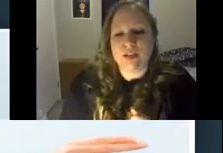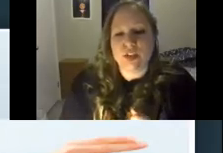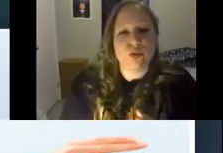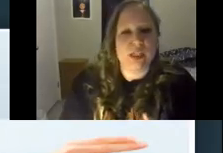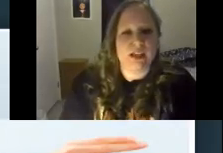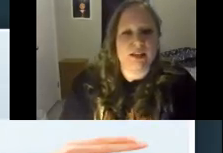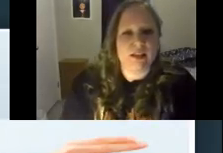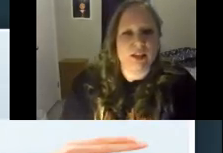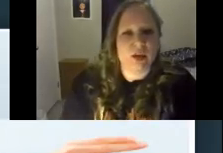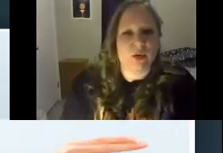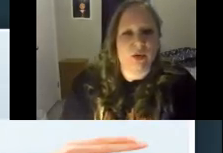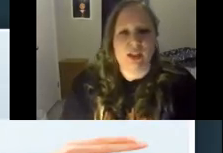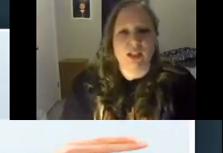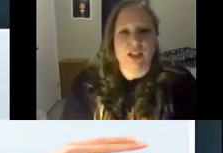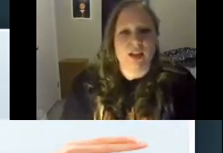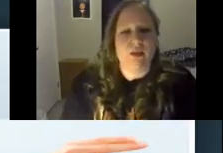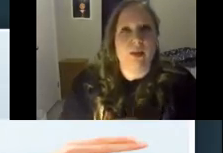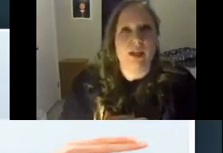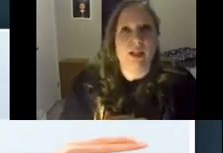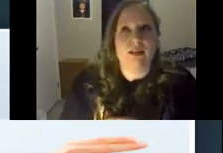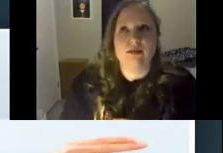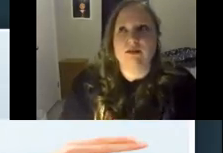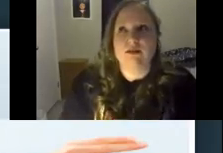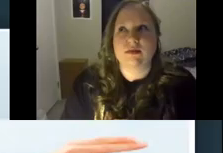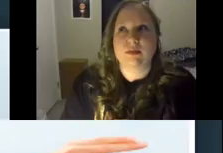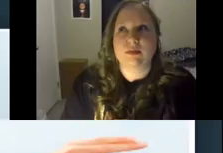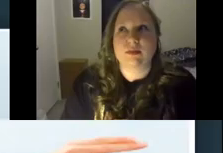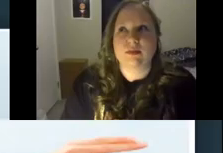There's 2 years, so it would be,